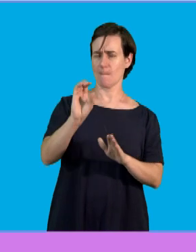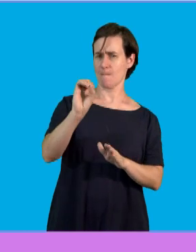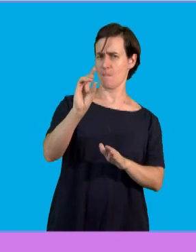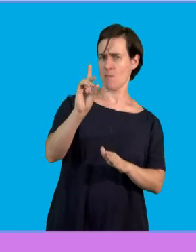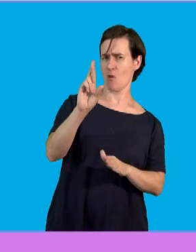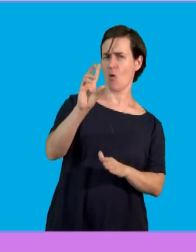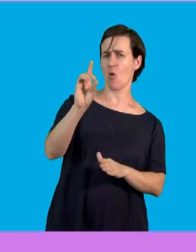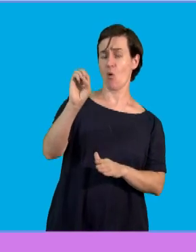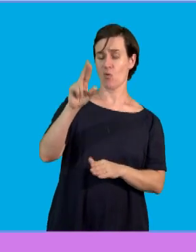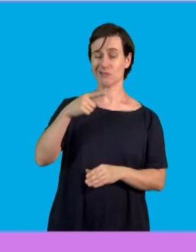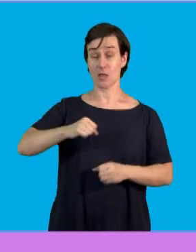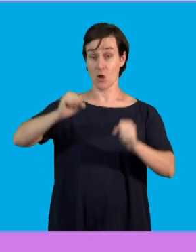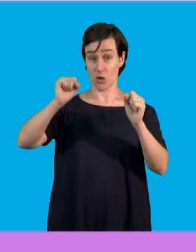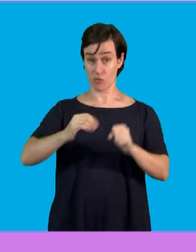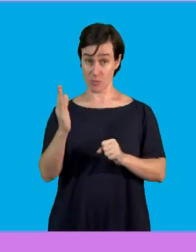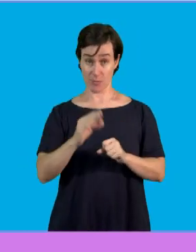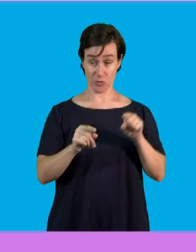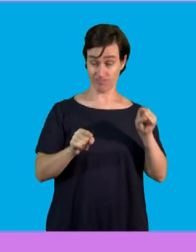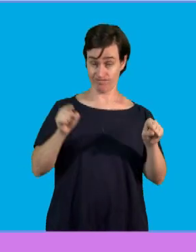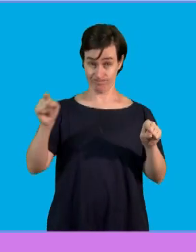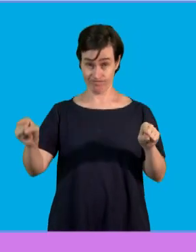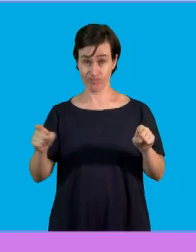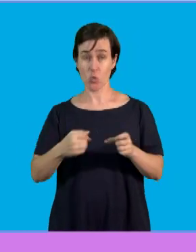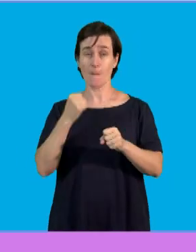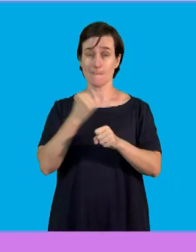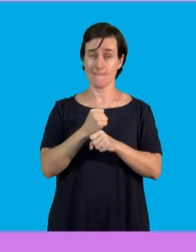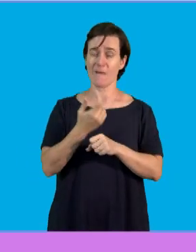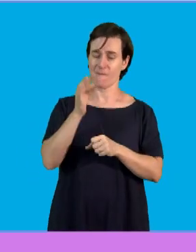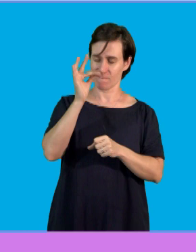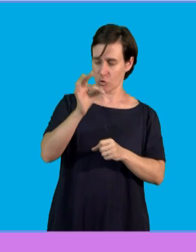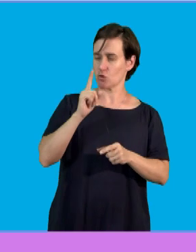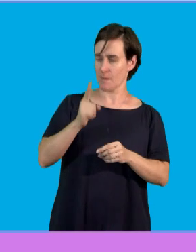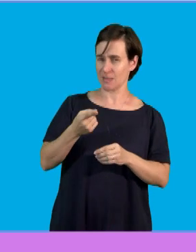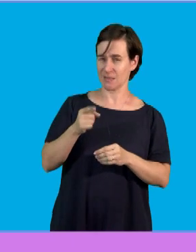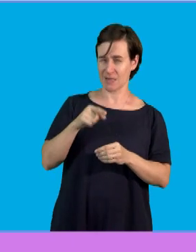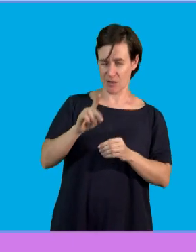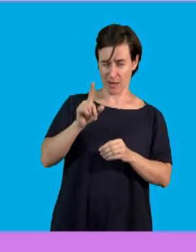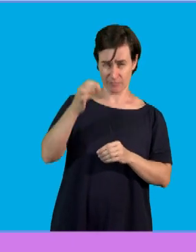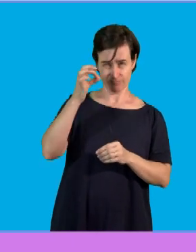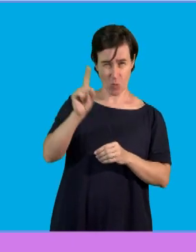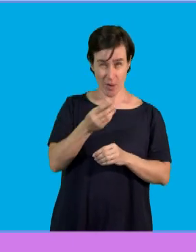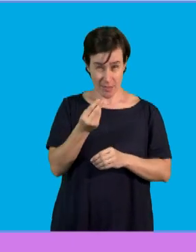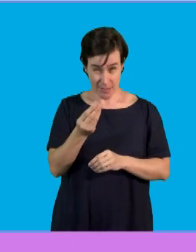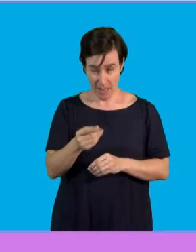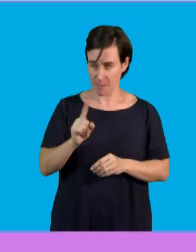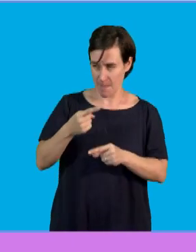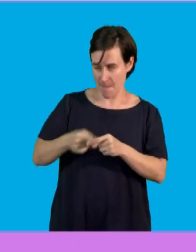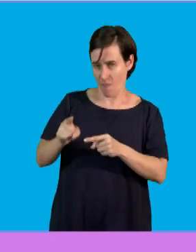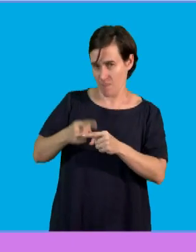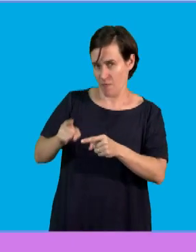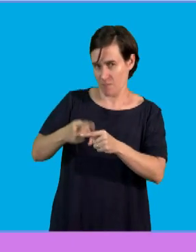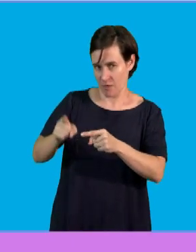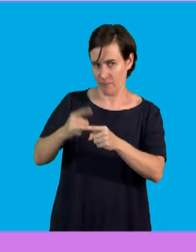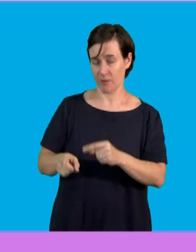is an agreement between two parties to make a series of future dated recurring payments. And